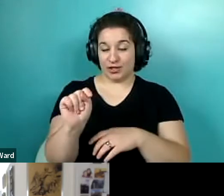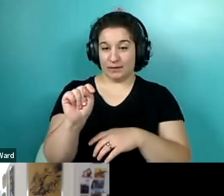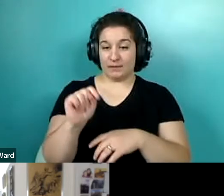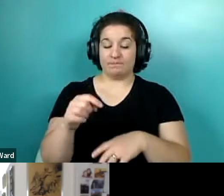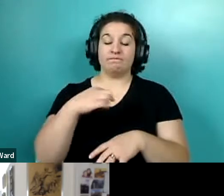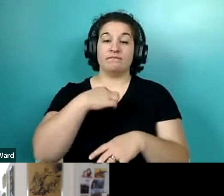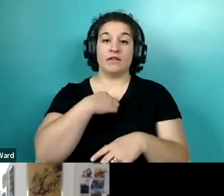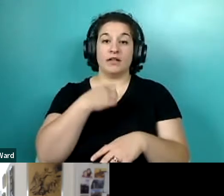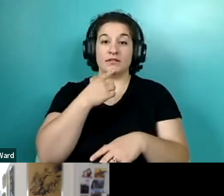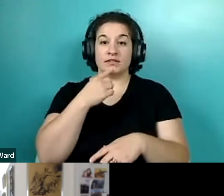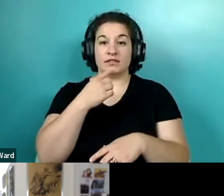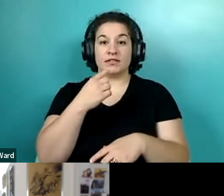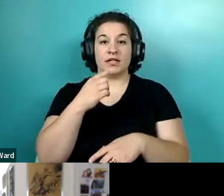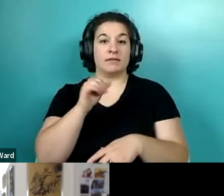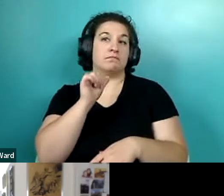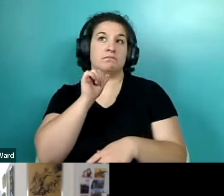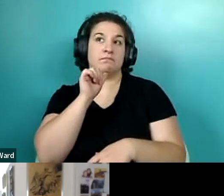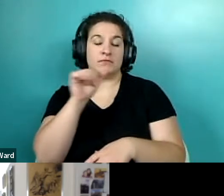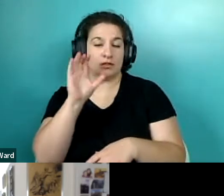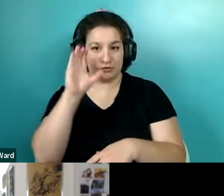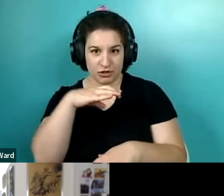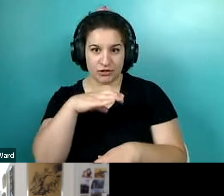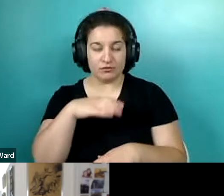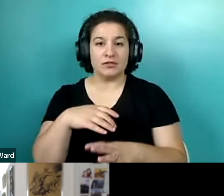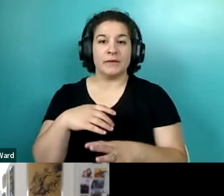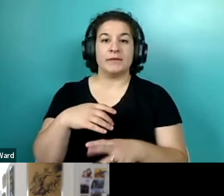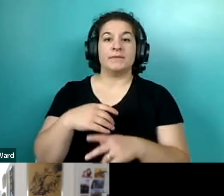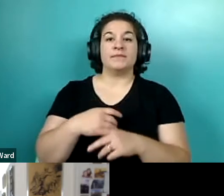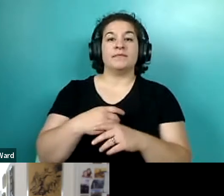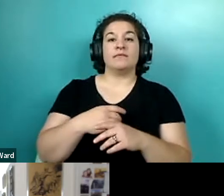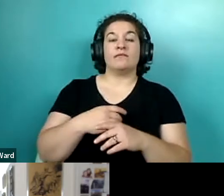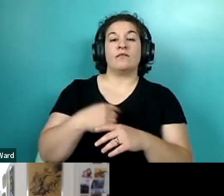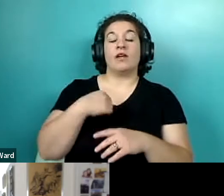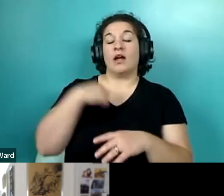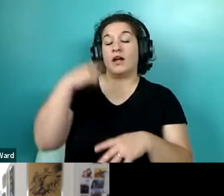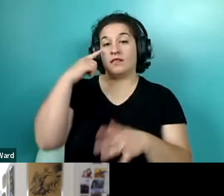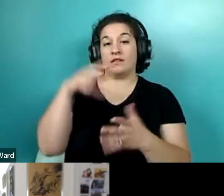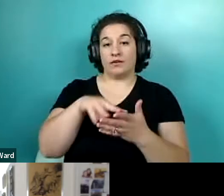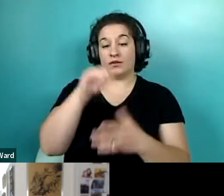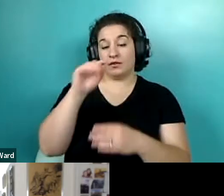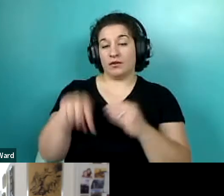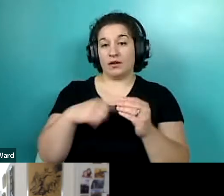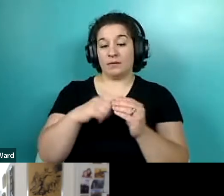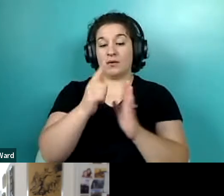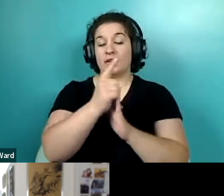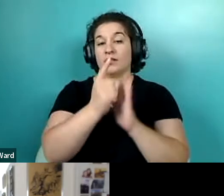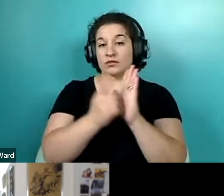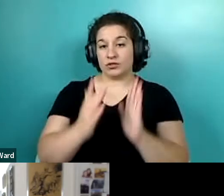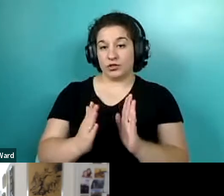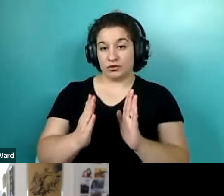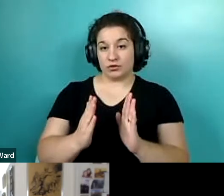nothing unusual. I would say that I think learning about legislators